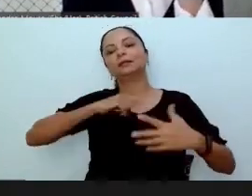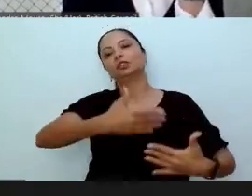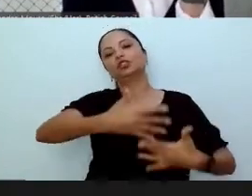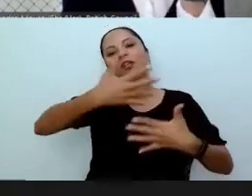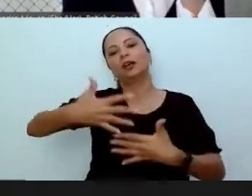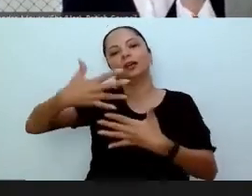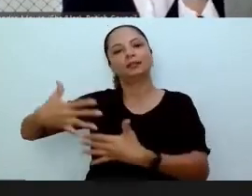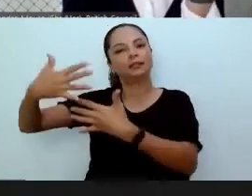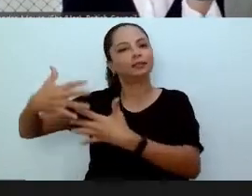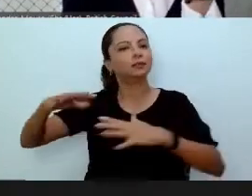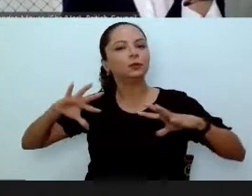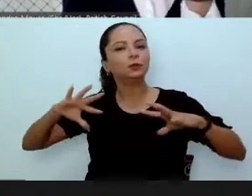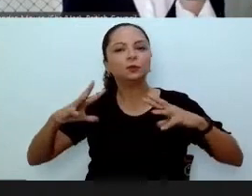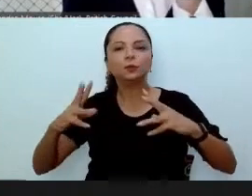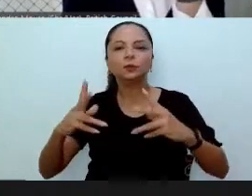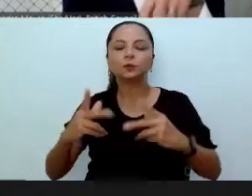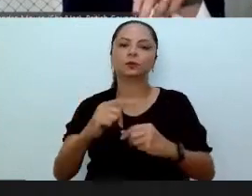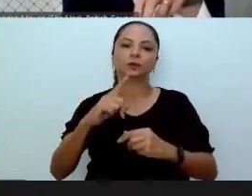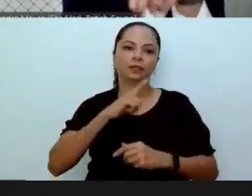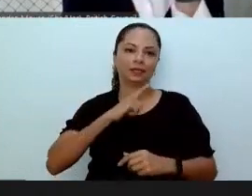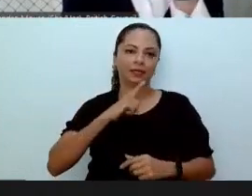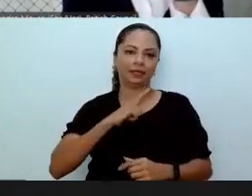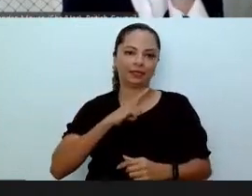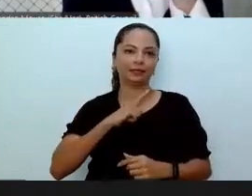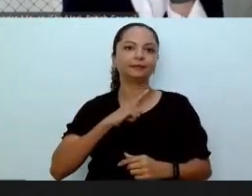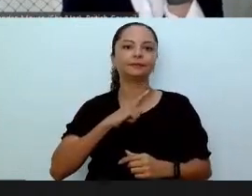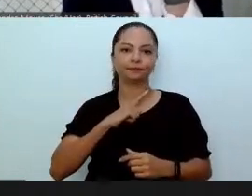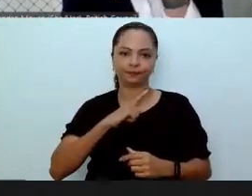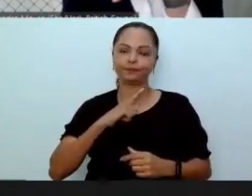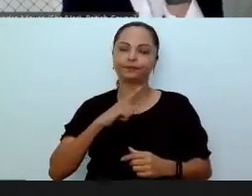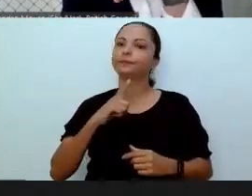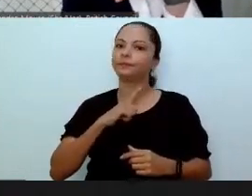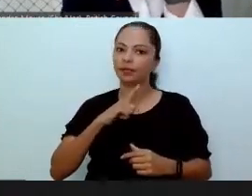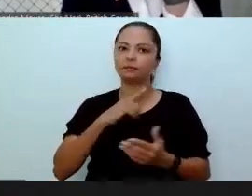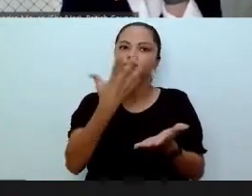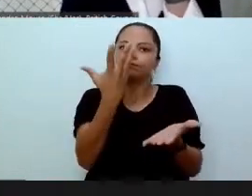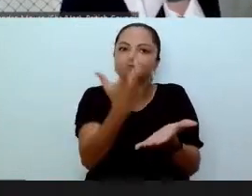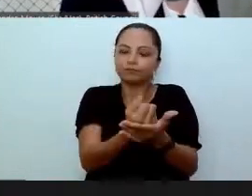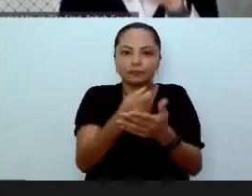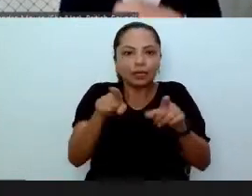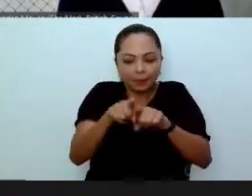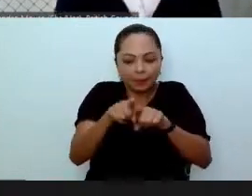is going to be stay recorded and available until 15th September.